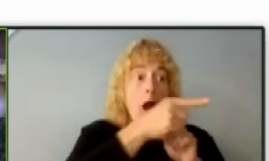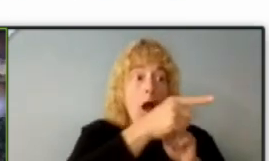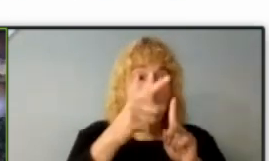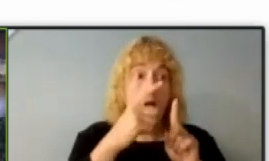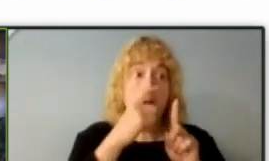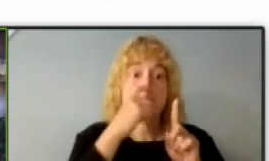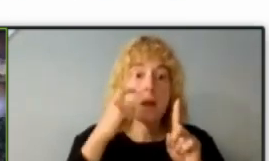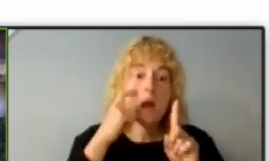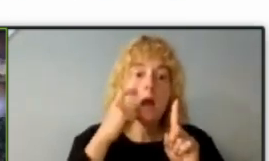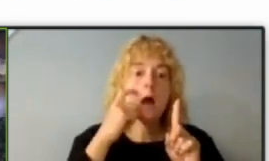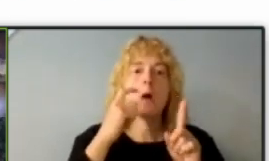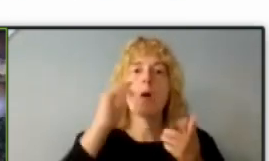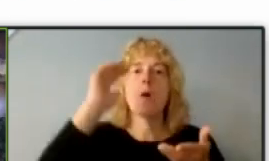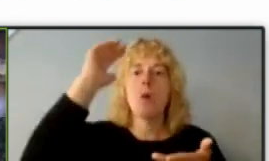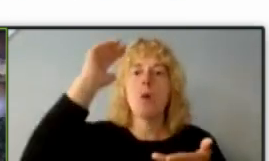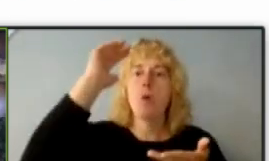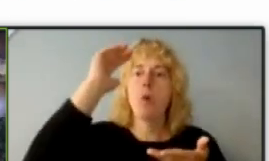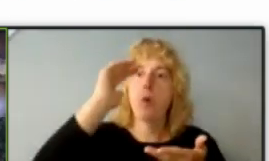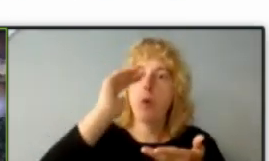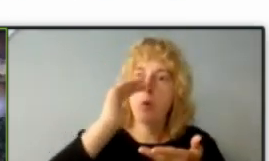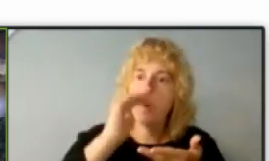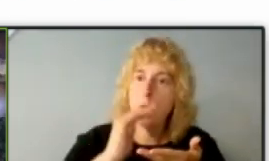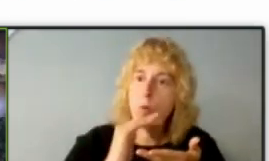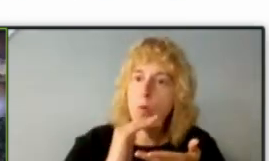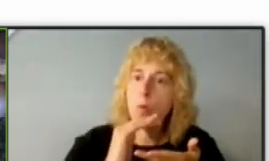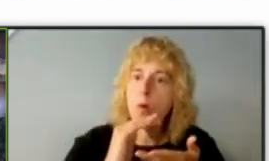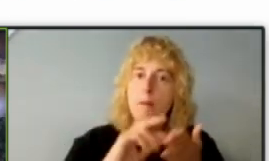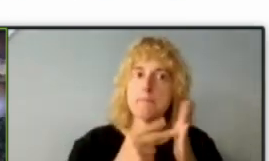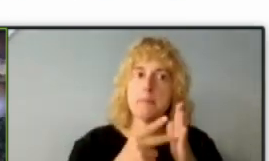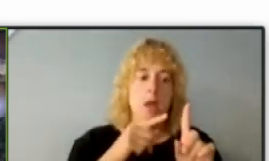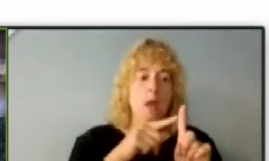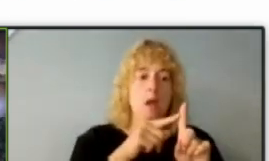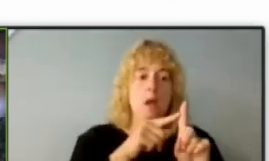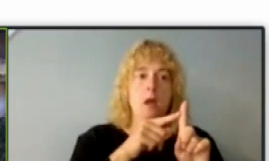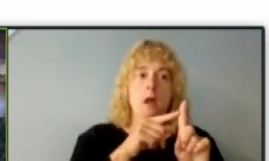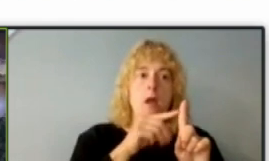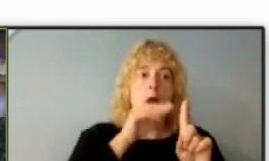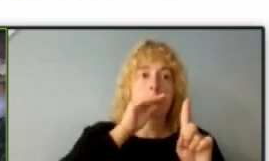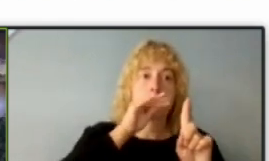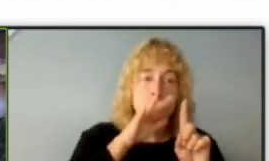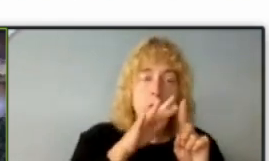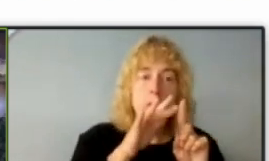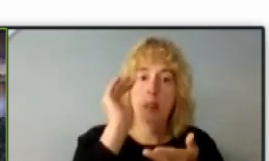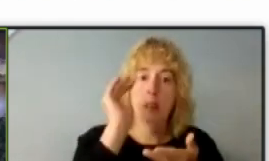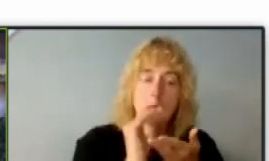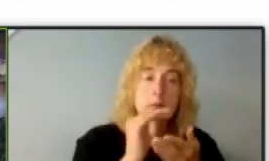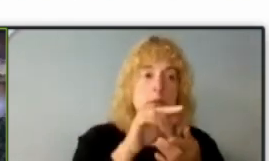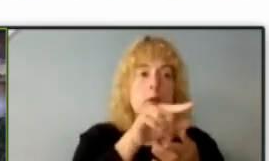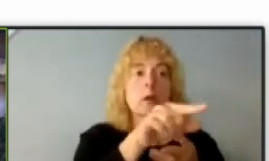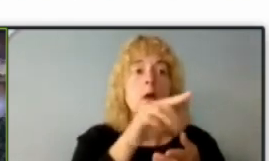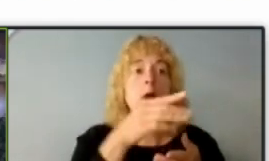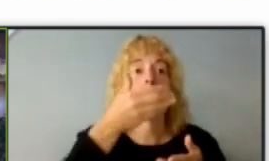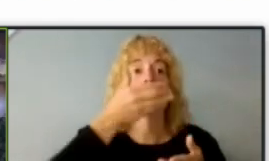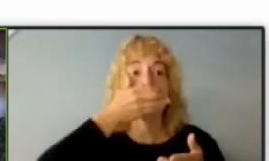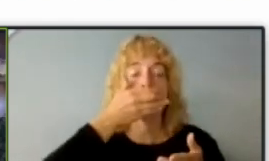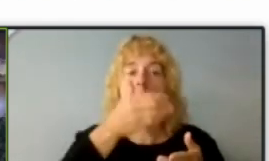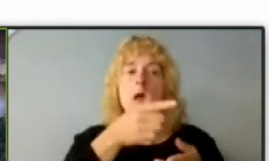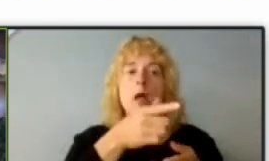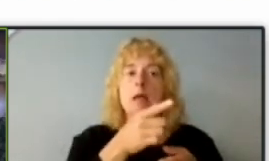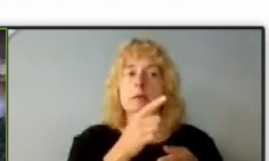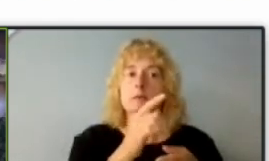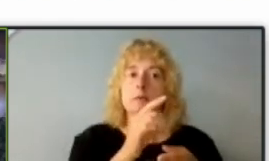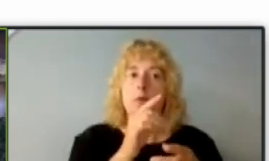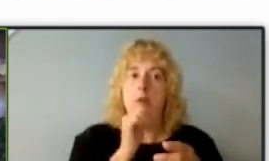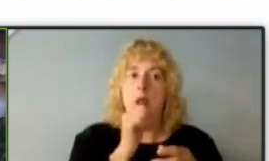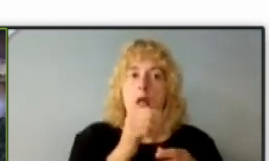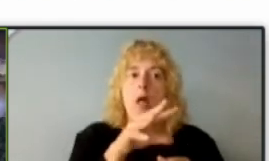out and this person is not breathing in material. And then, of course, if you add the physical distance to the mask, you have even